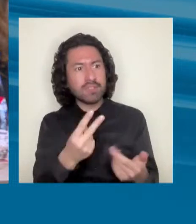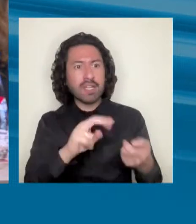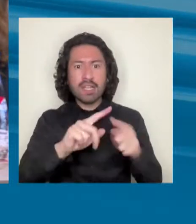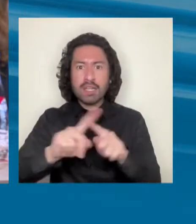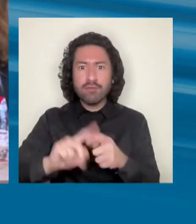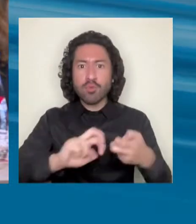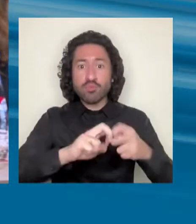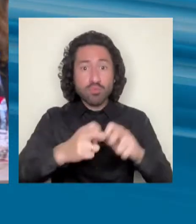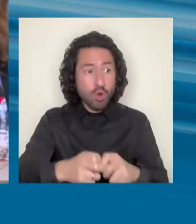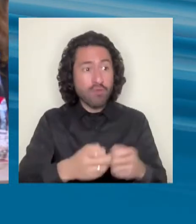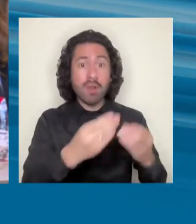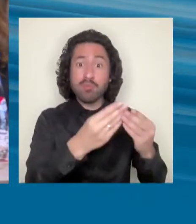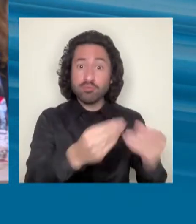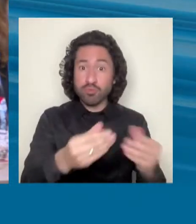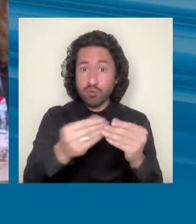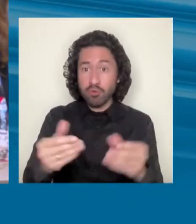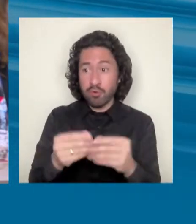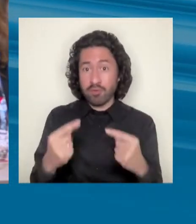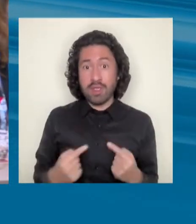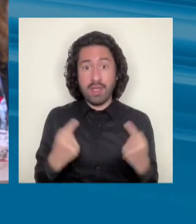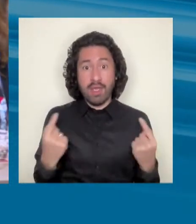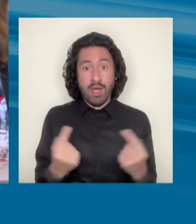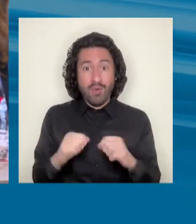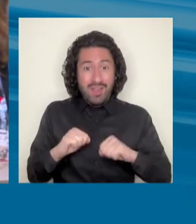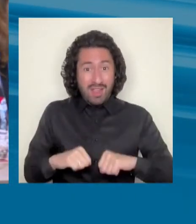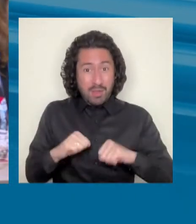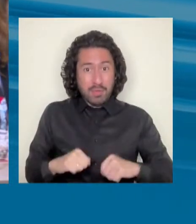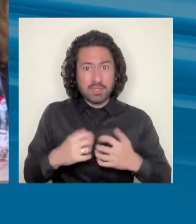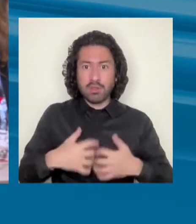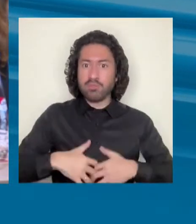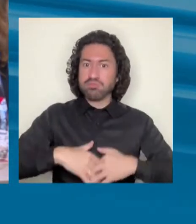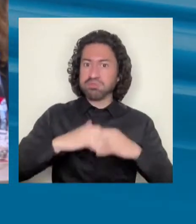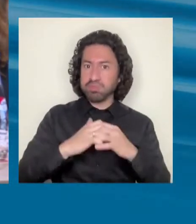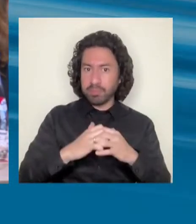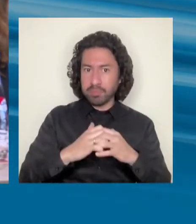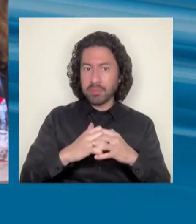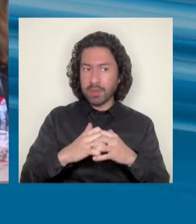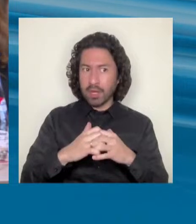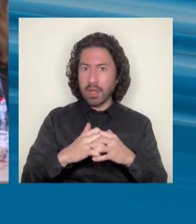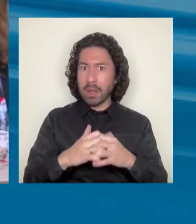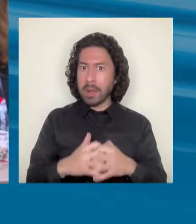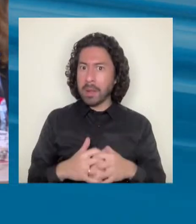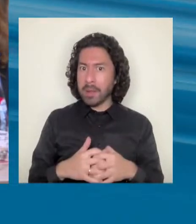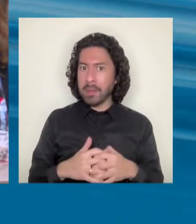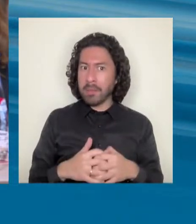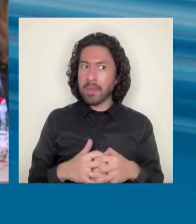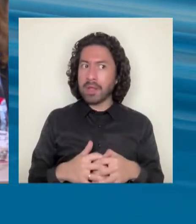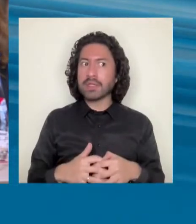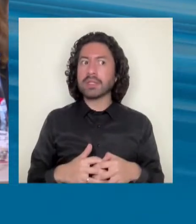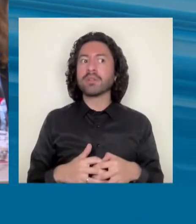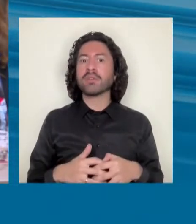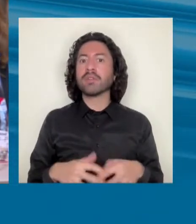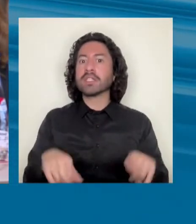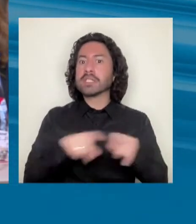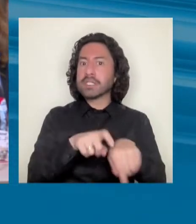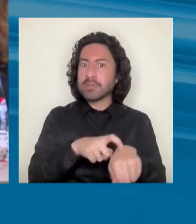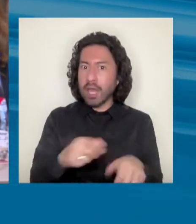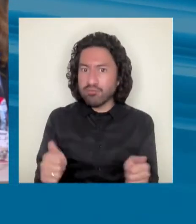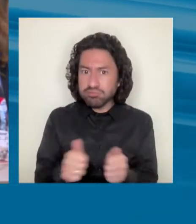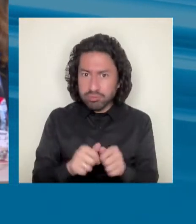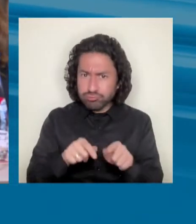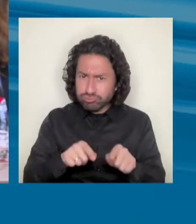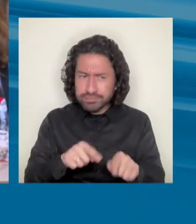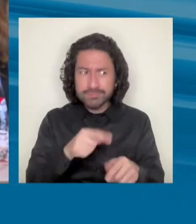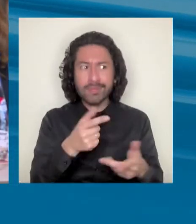Abbas while achieving the SGD targets. In Antigua and Barbuda, there is a strong partnership between the government and a number of